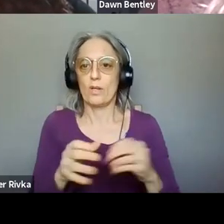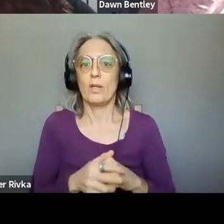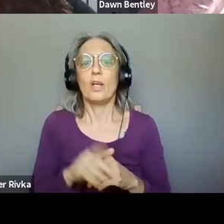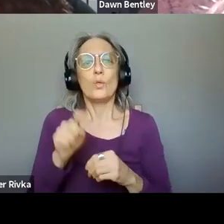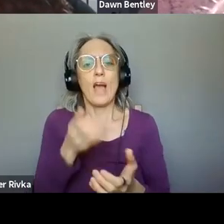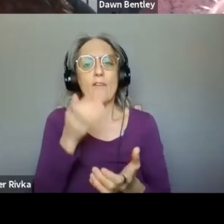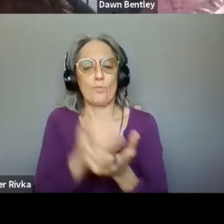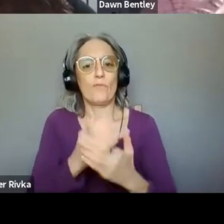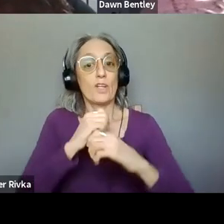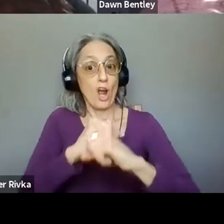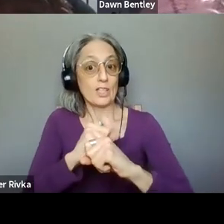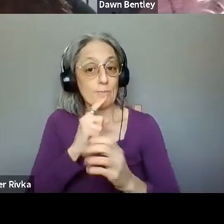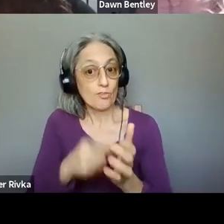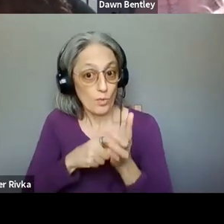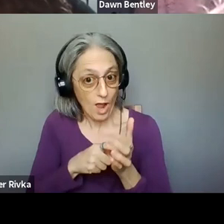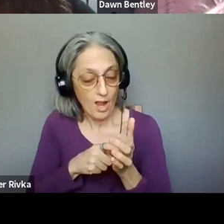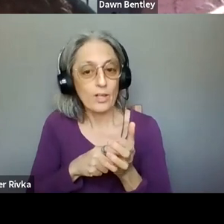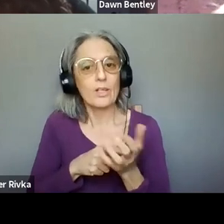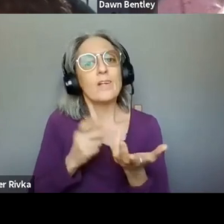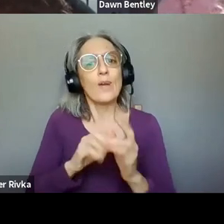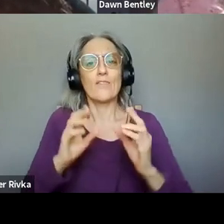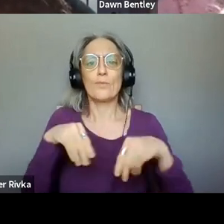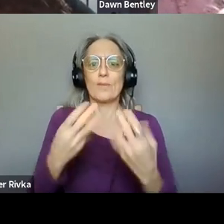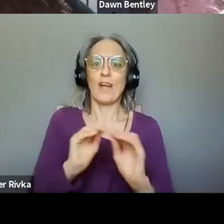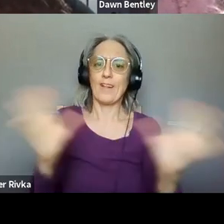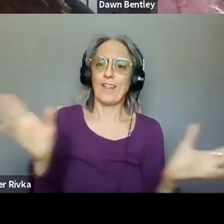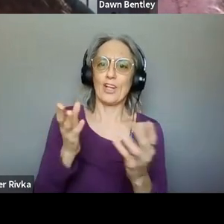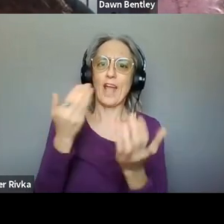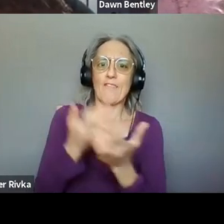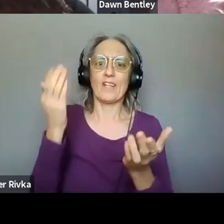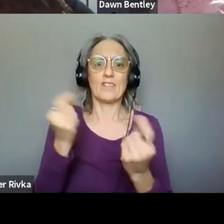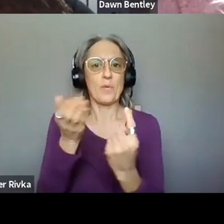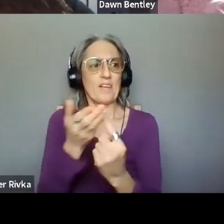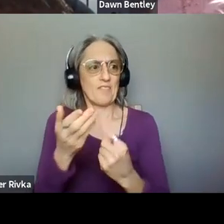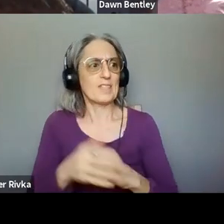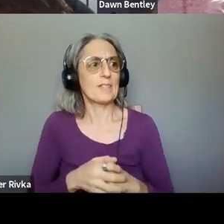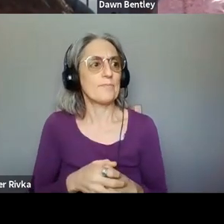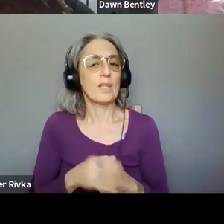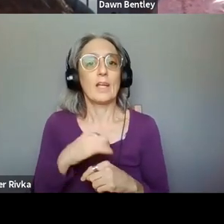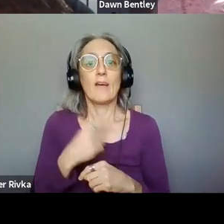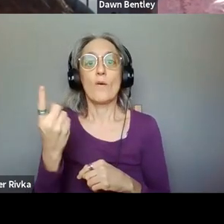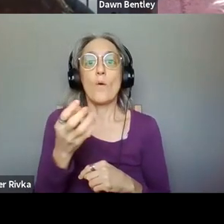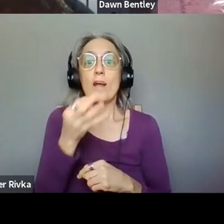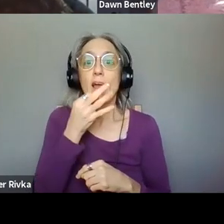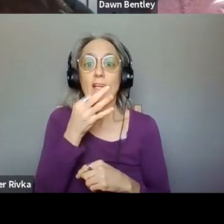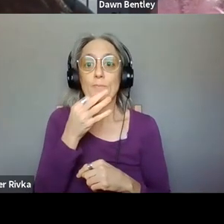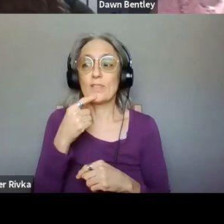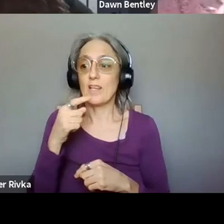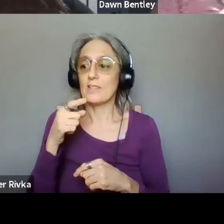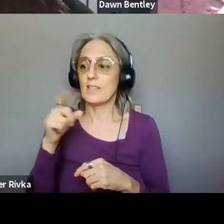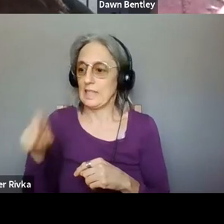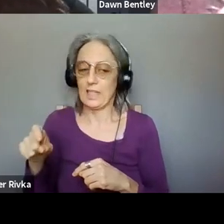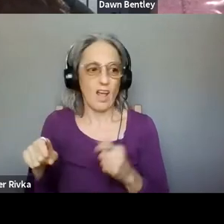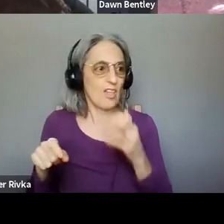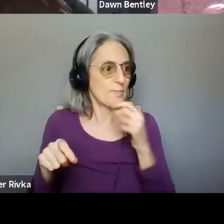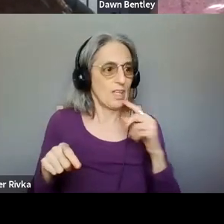a guardianship is required by clear and convincing evidence. So, I mean, if we have one expert saying it's needed and one expert saying it's not needed, that's